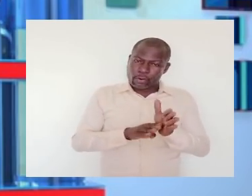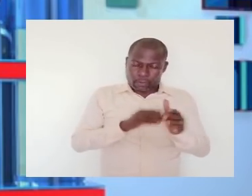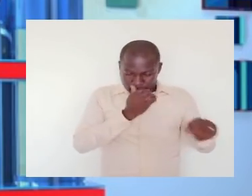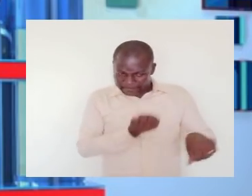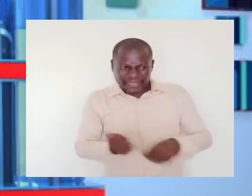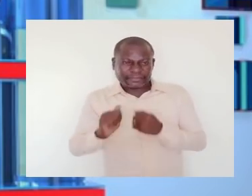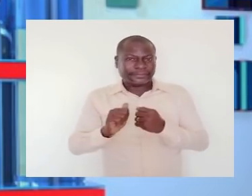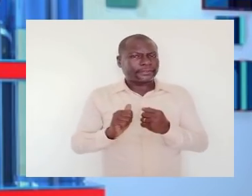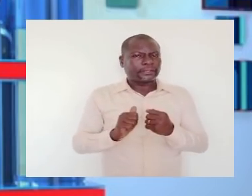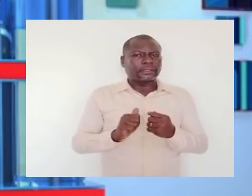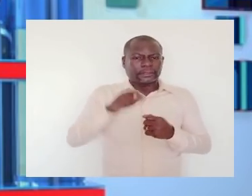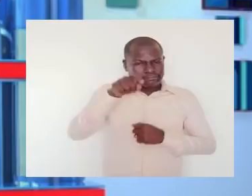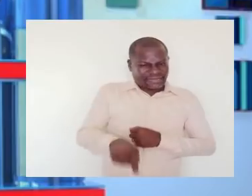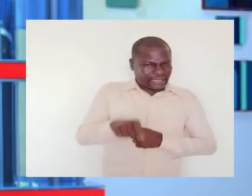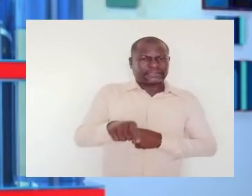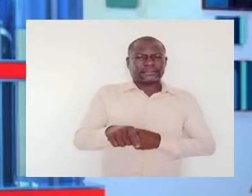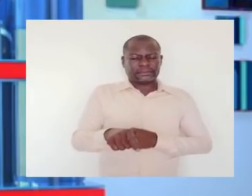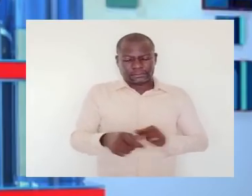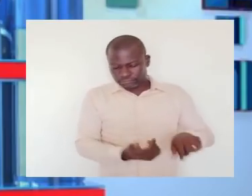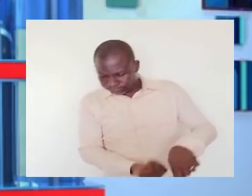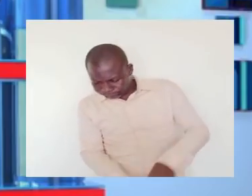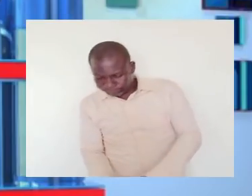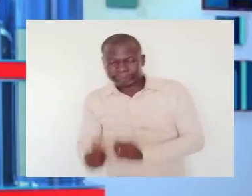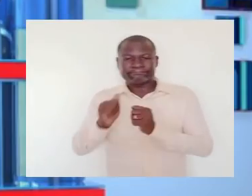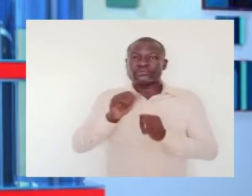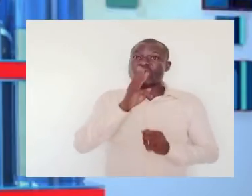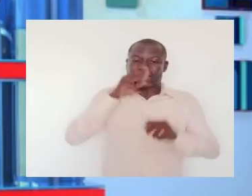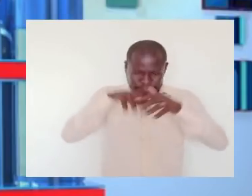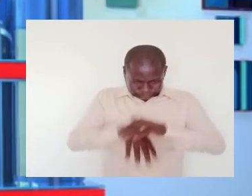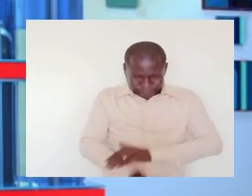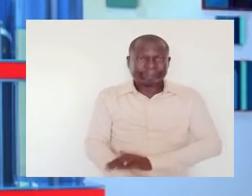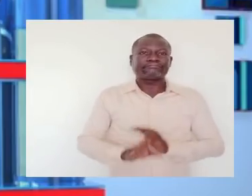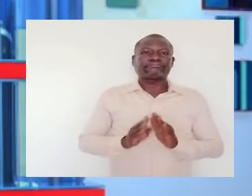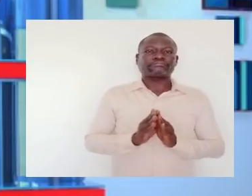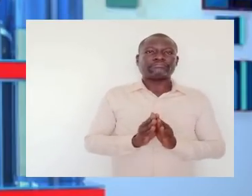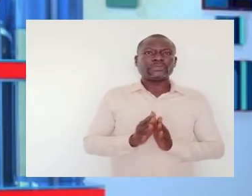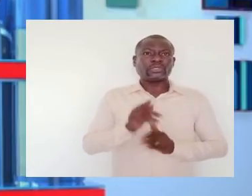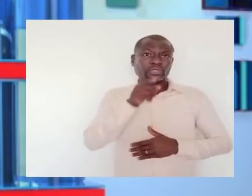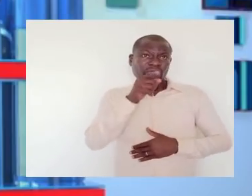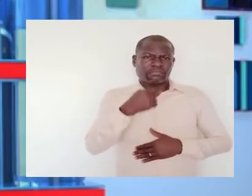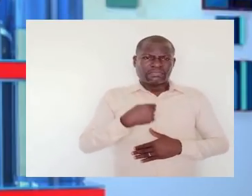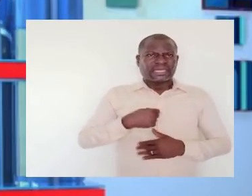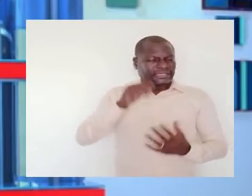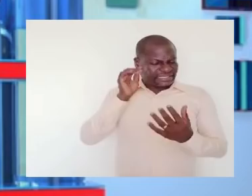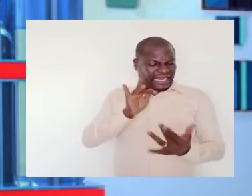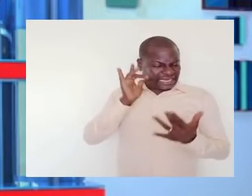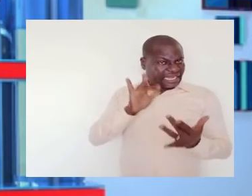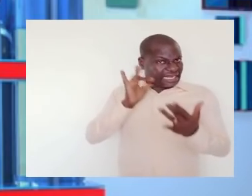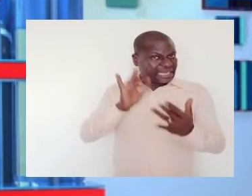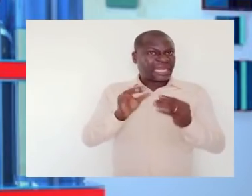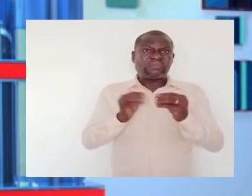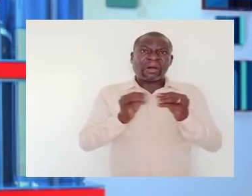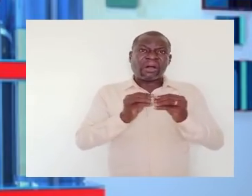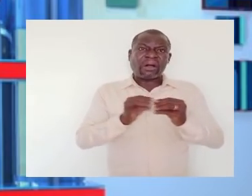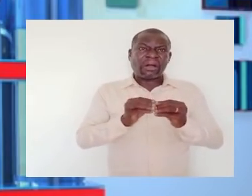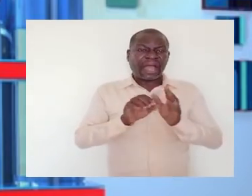eye immersion se ade onipa ehye ensuo mu me no asua saade tententen ahye examples